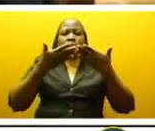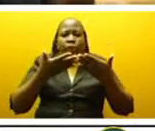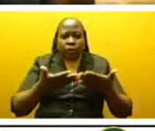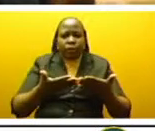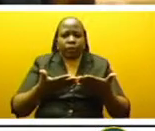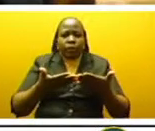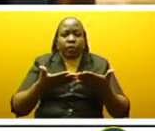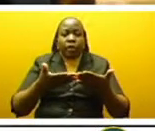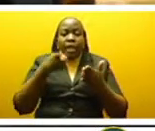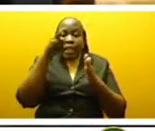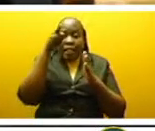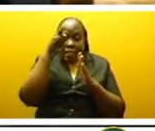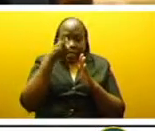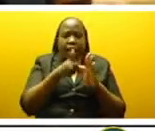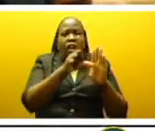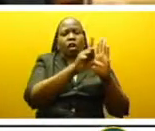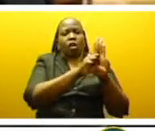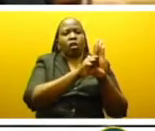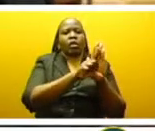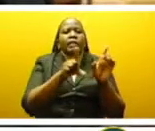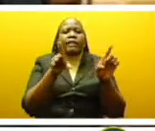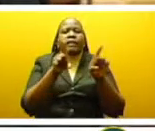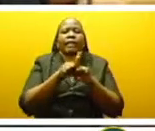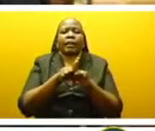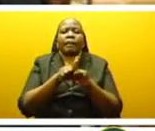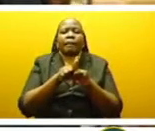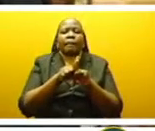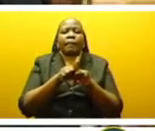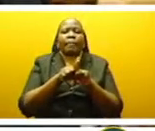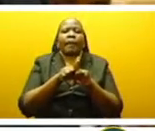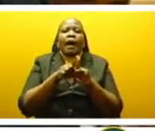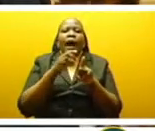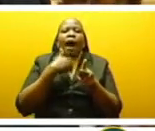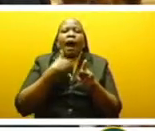that the law is in a state of flux.